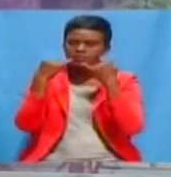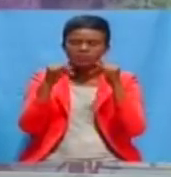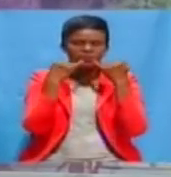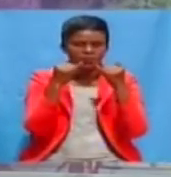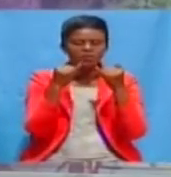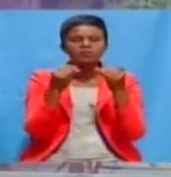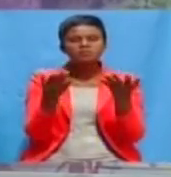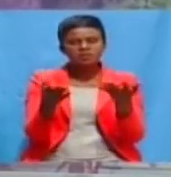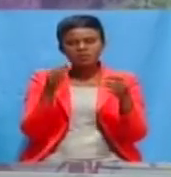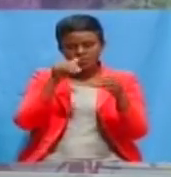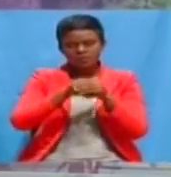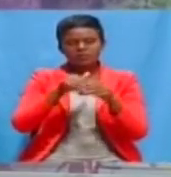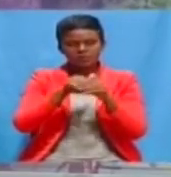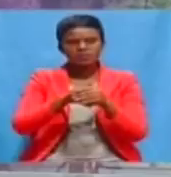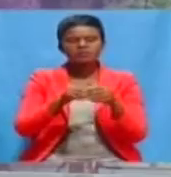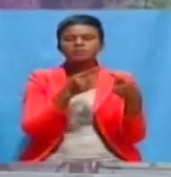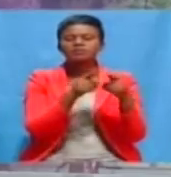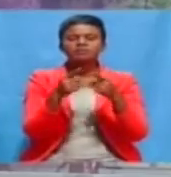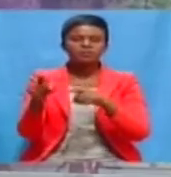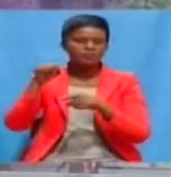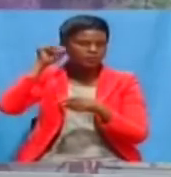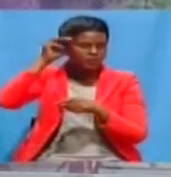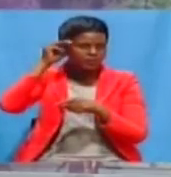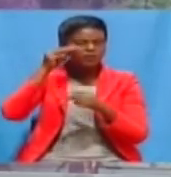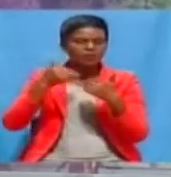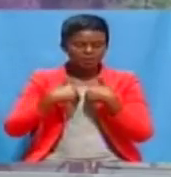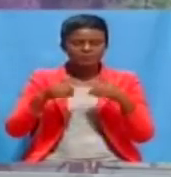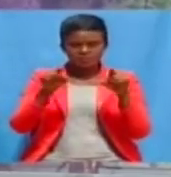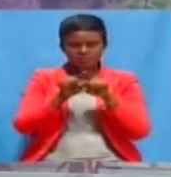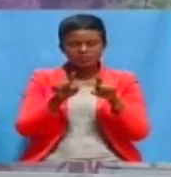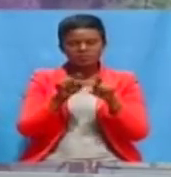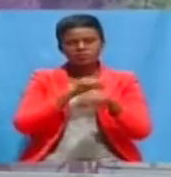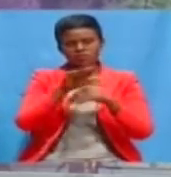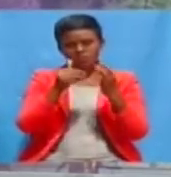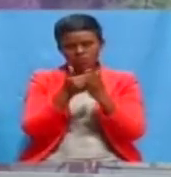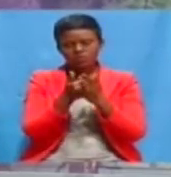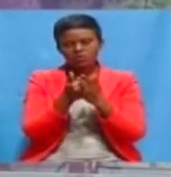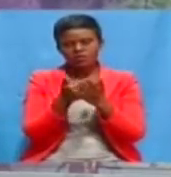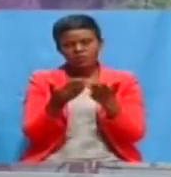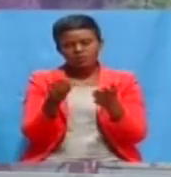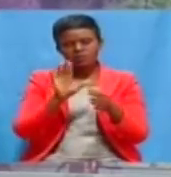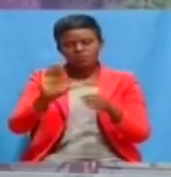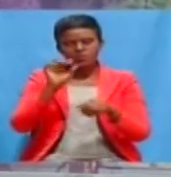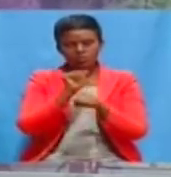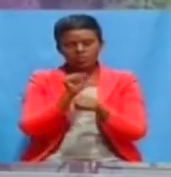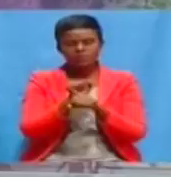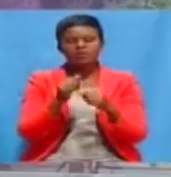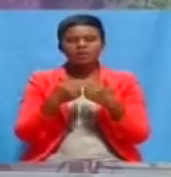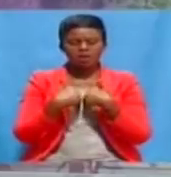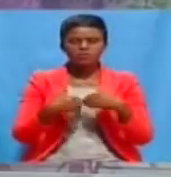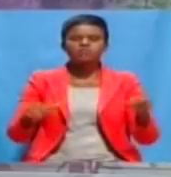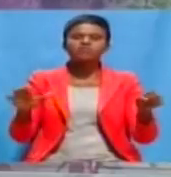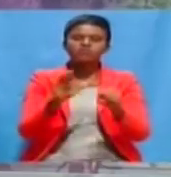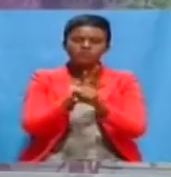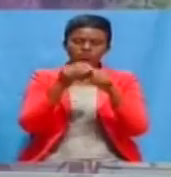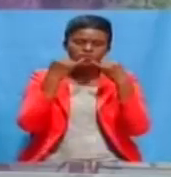flow within respective ministries to have a sense of ownership to the cause of having a fully